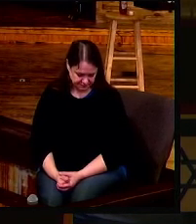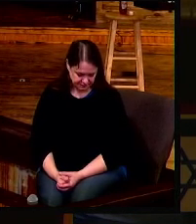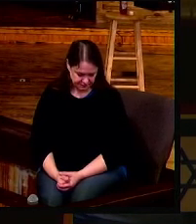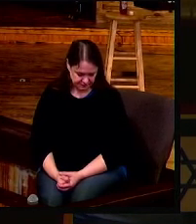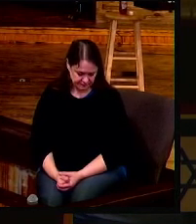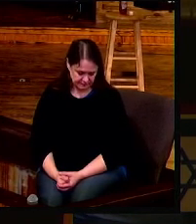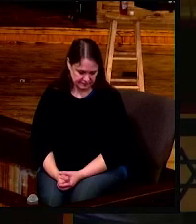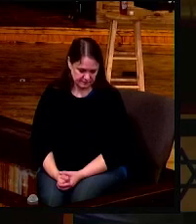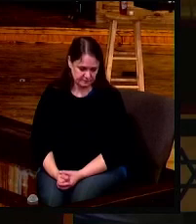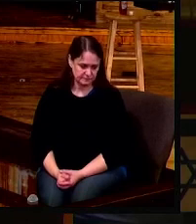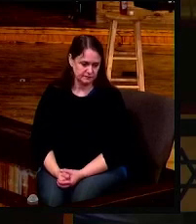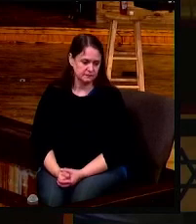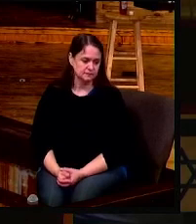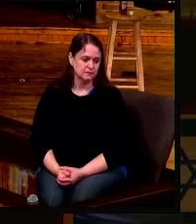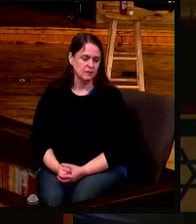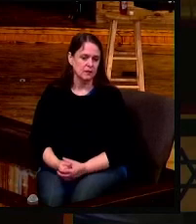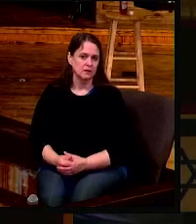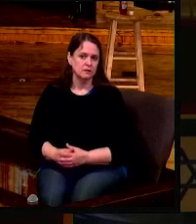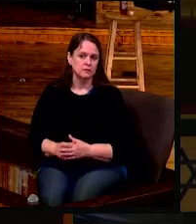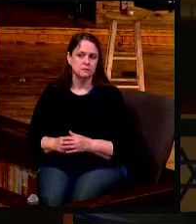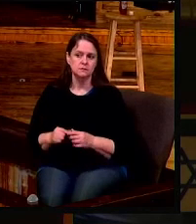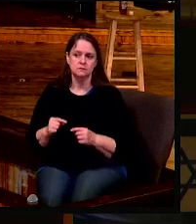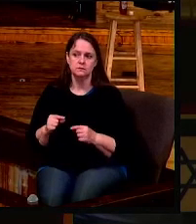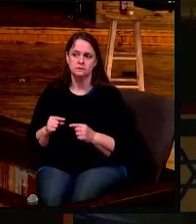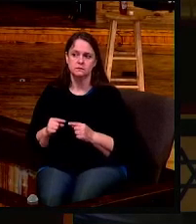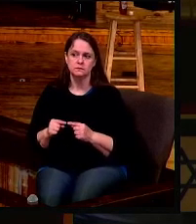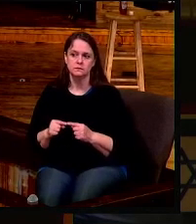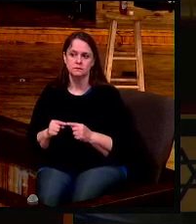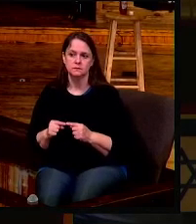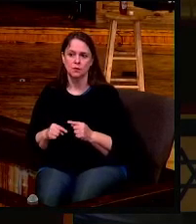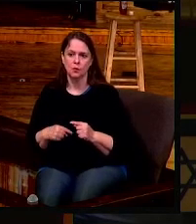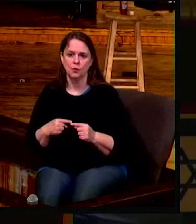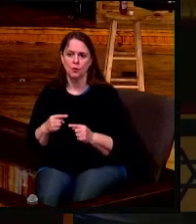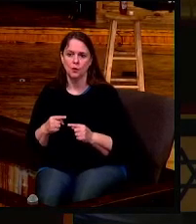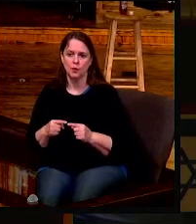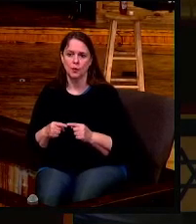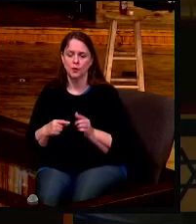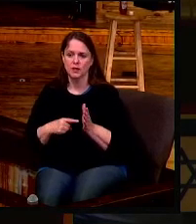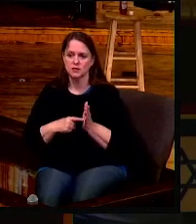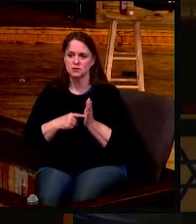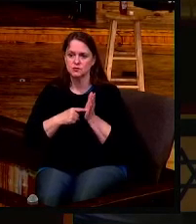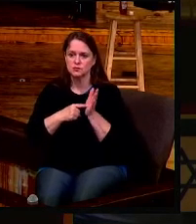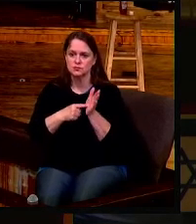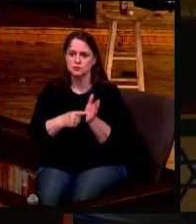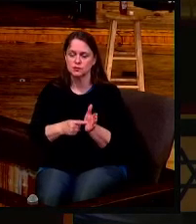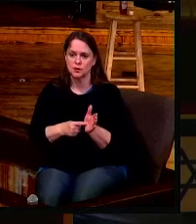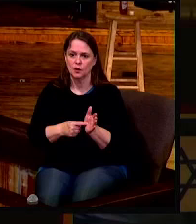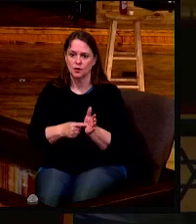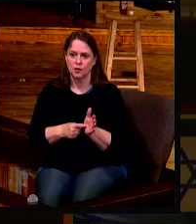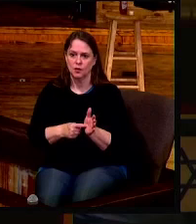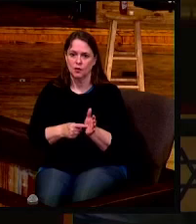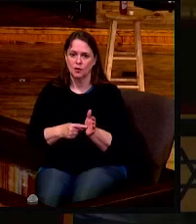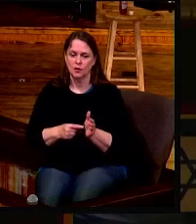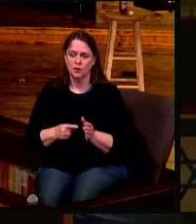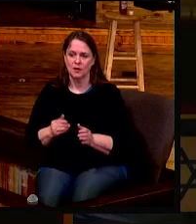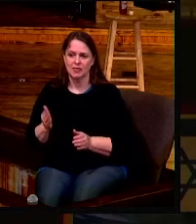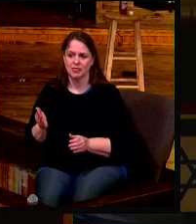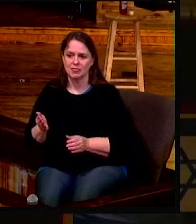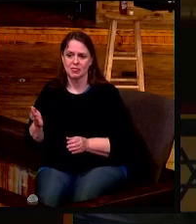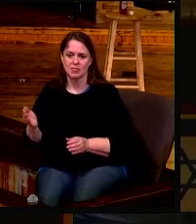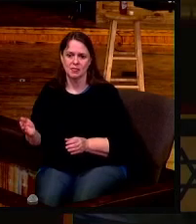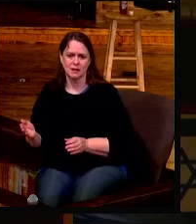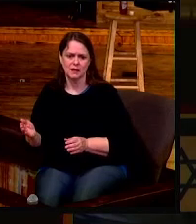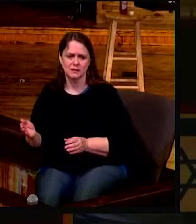But it's true. When we can constantly and repeatedly say stuff to ourselves or to the people that are around us that